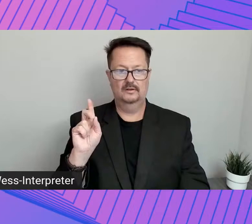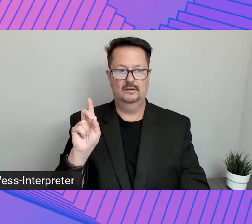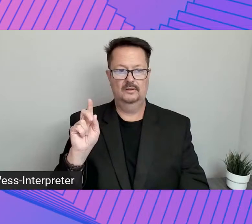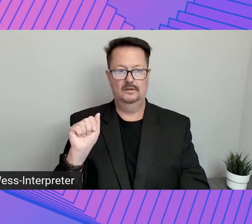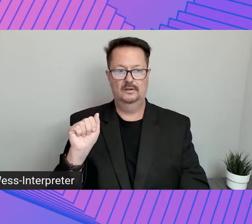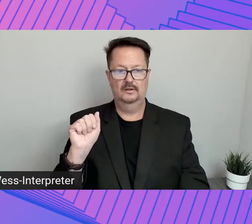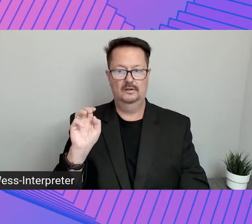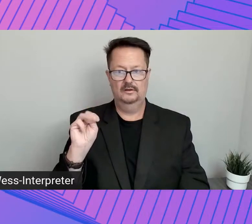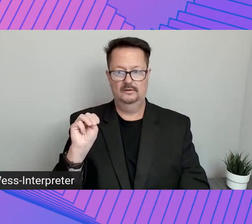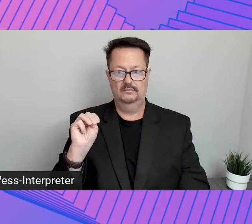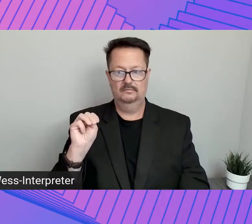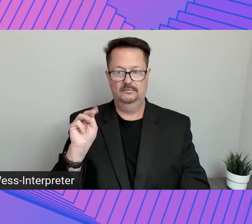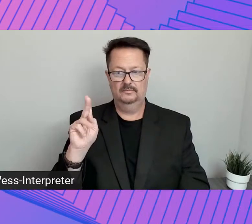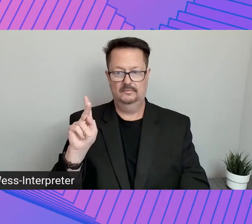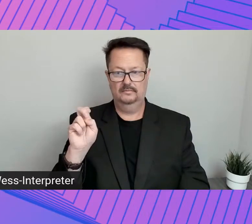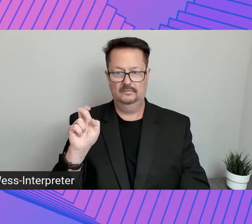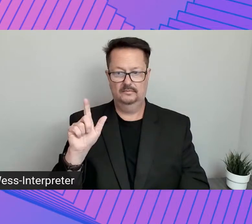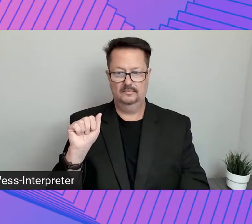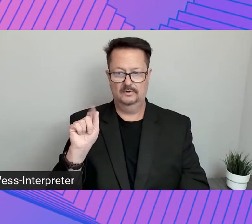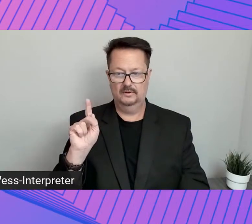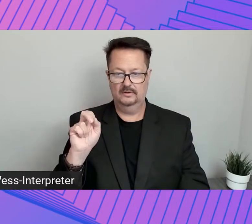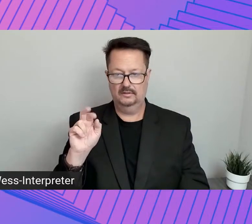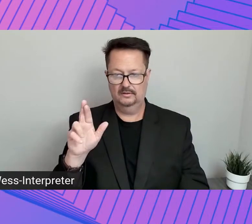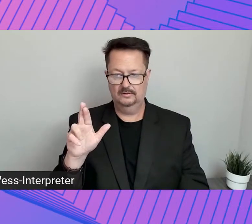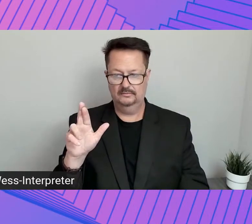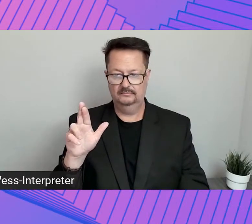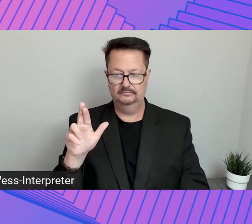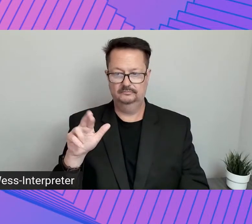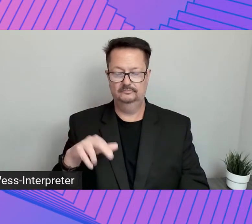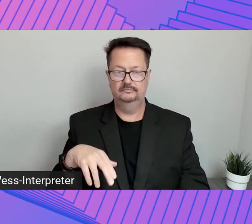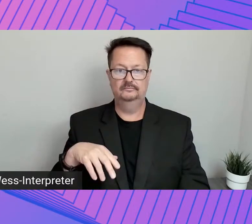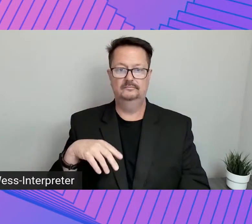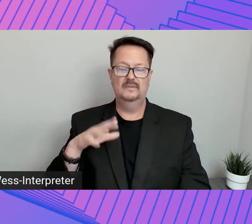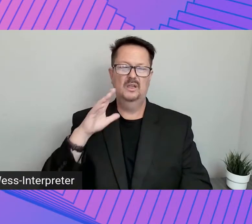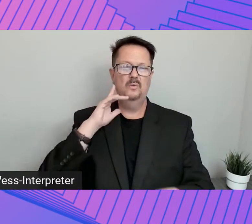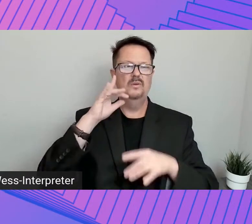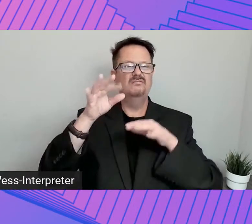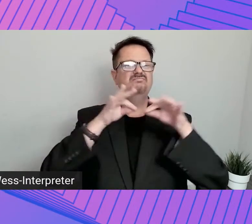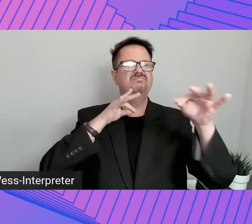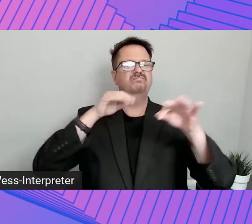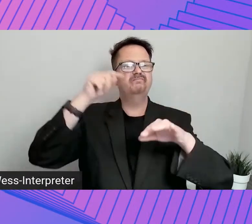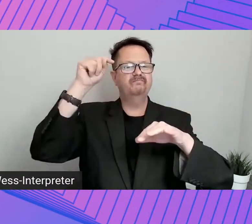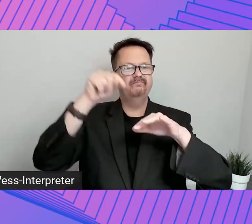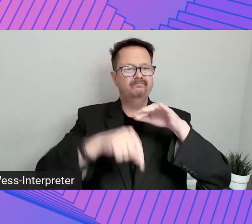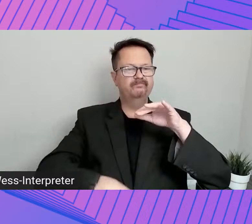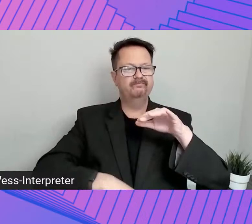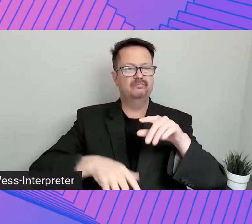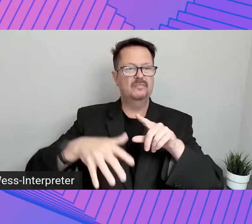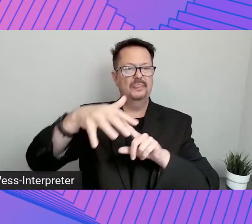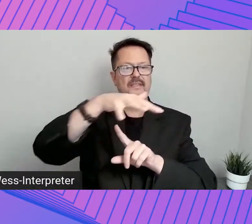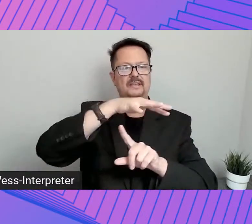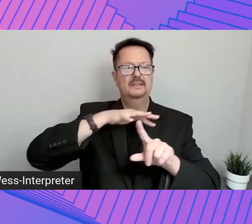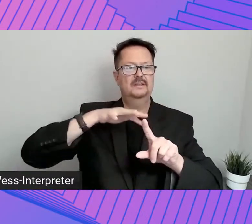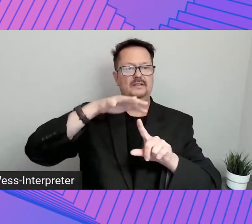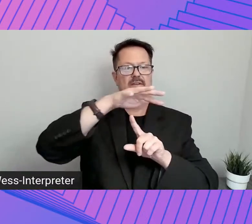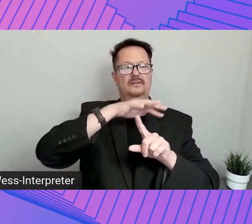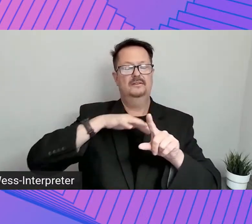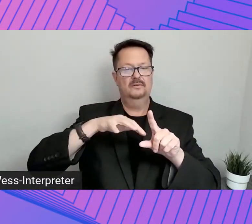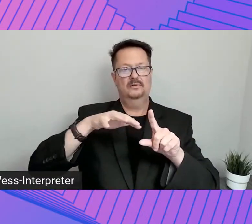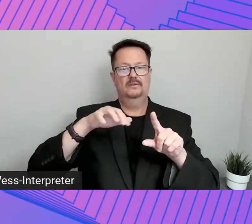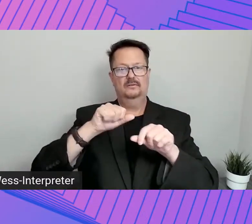that live inside that native container ecosystem and show you how they can make a real difference to how